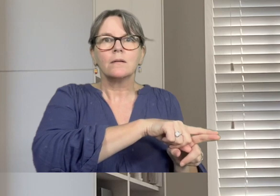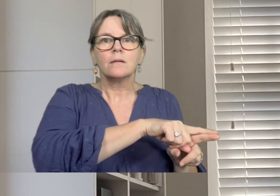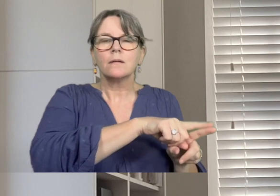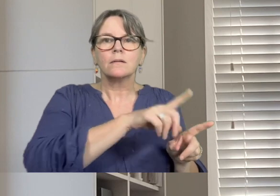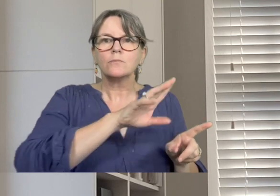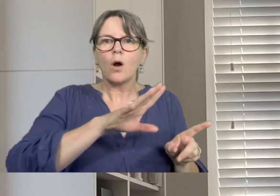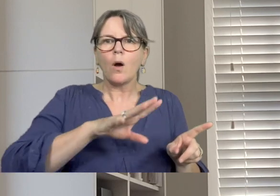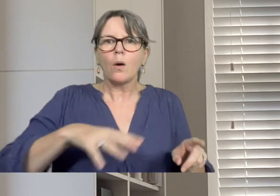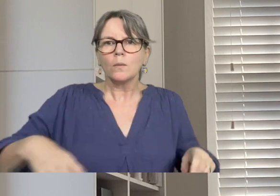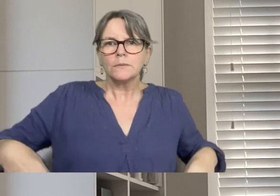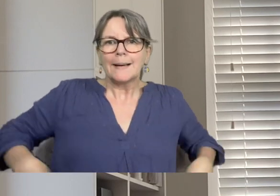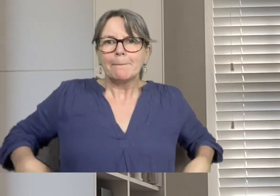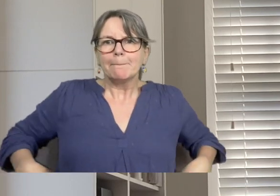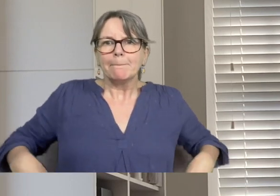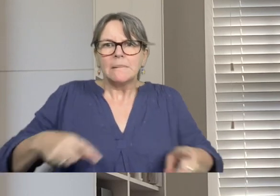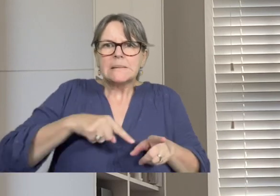leg.